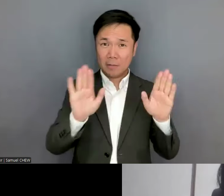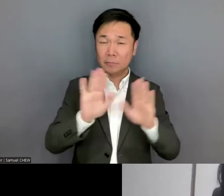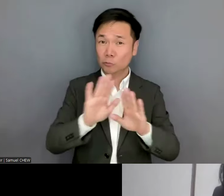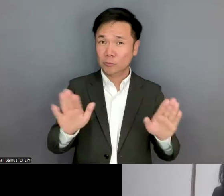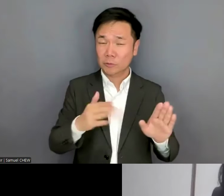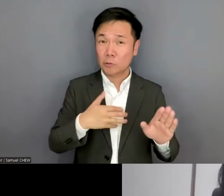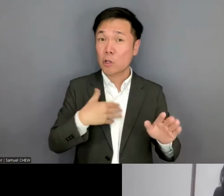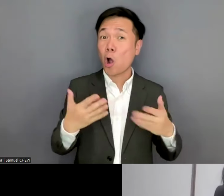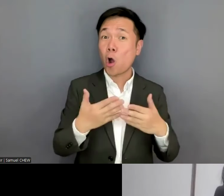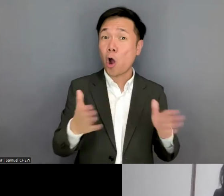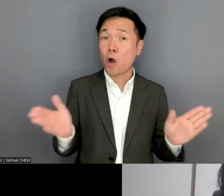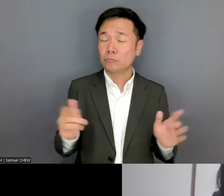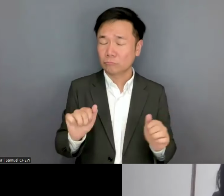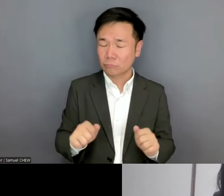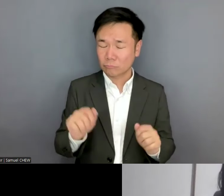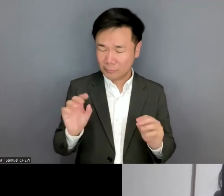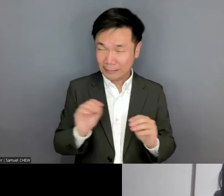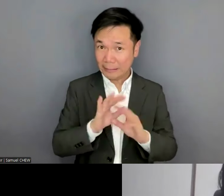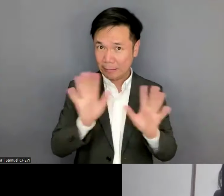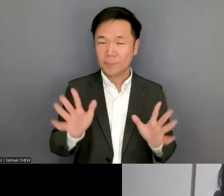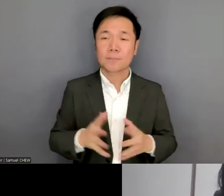that everything is clear. Comme